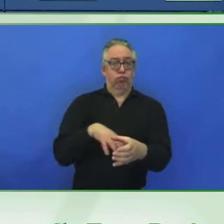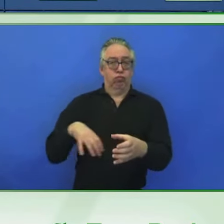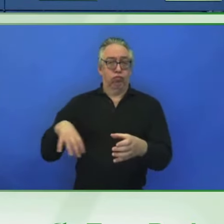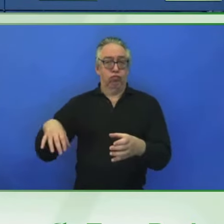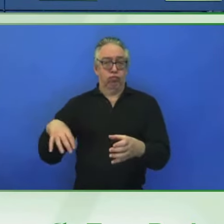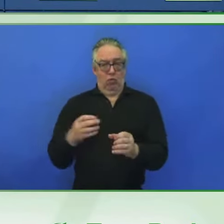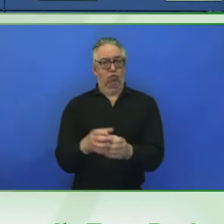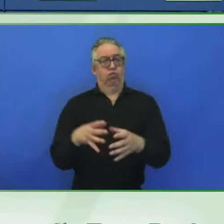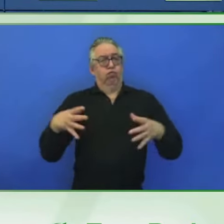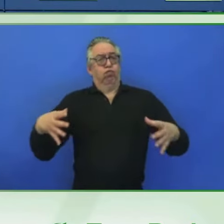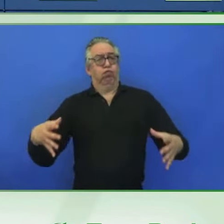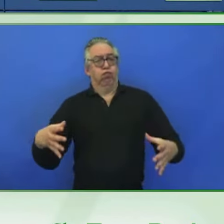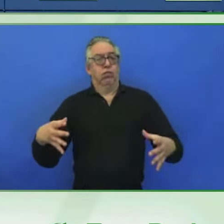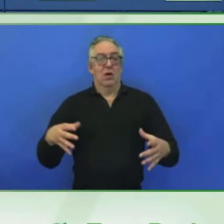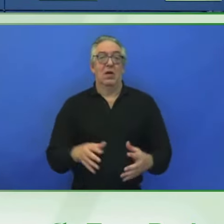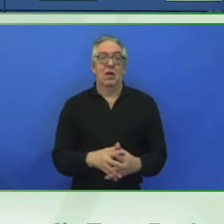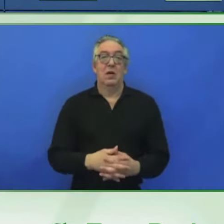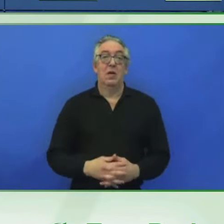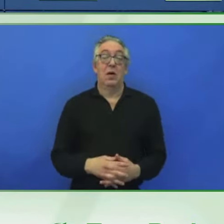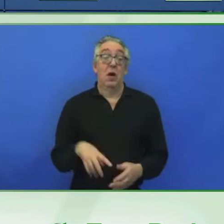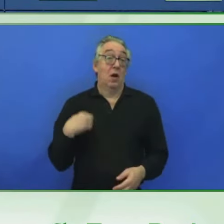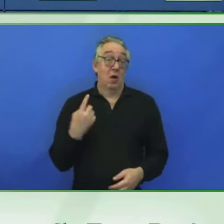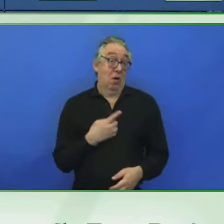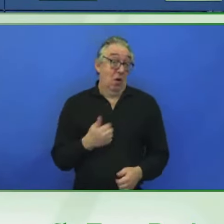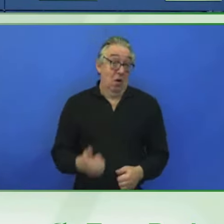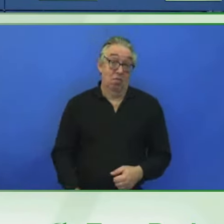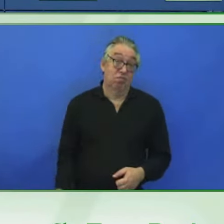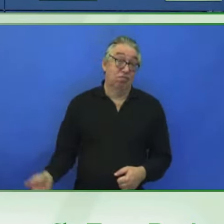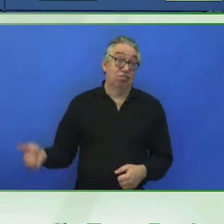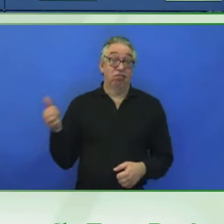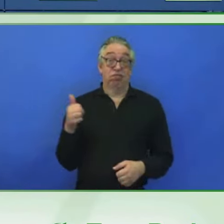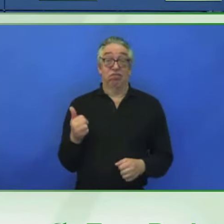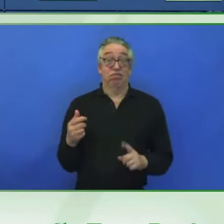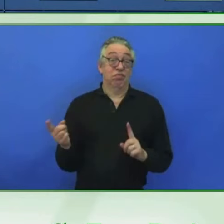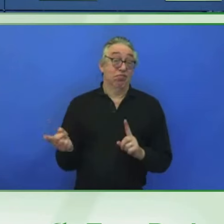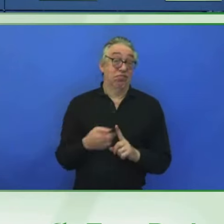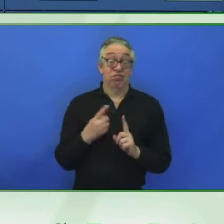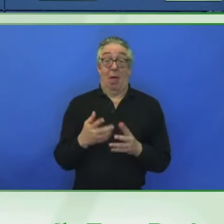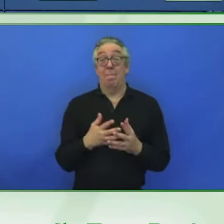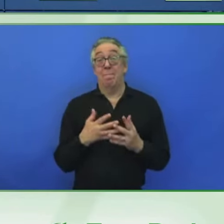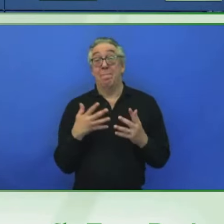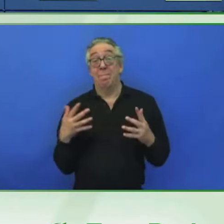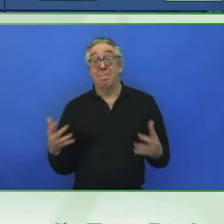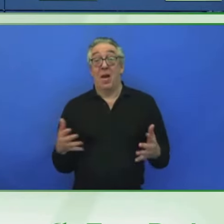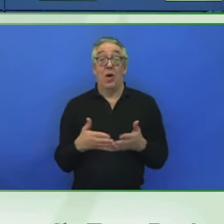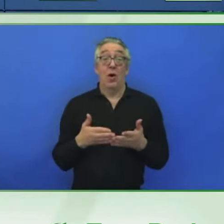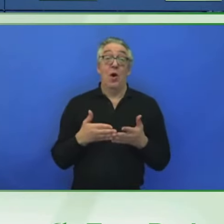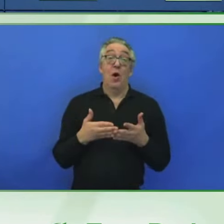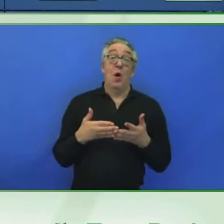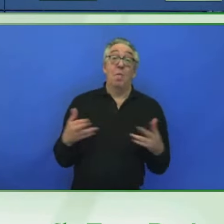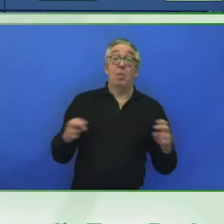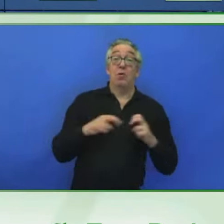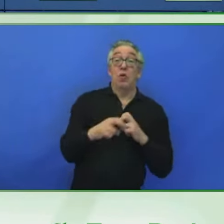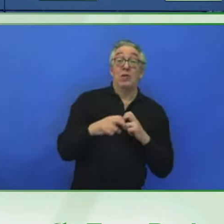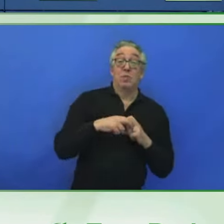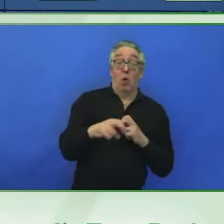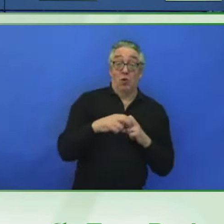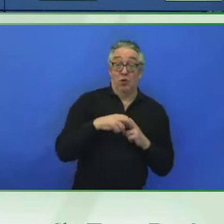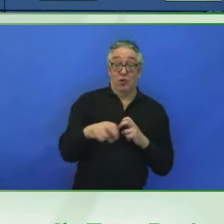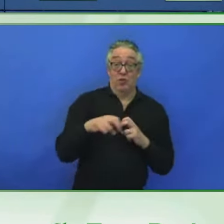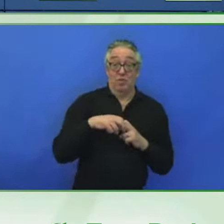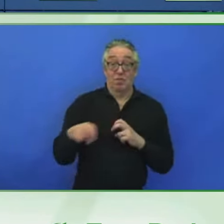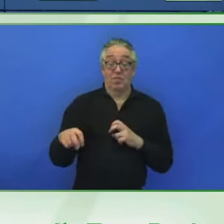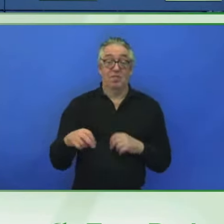It is a leading public transport of Catalonia. Due to the exceptional situation of